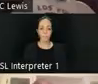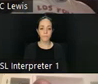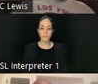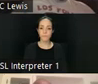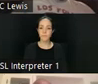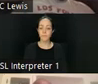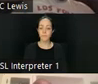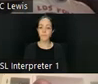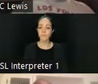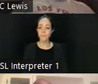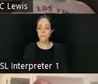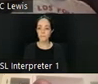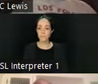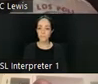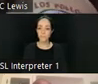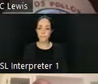co-chair Tirsa?